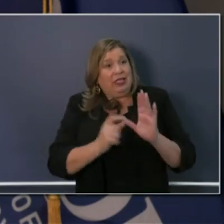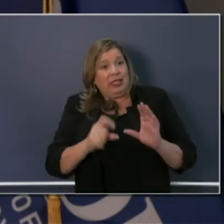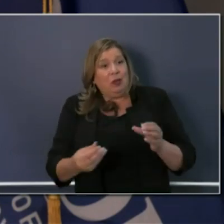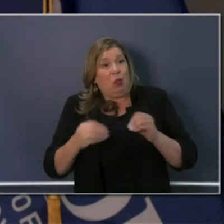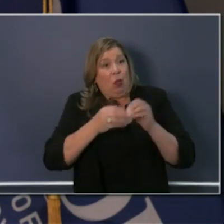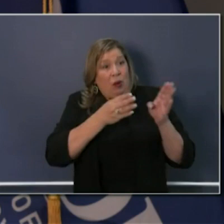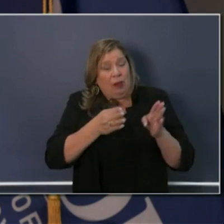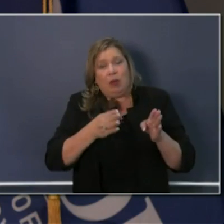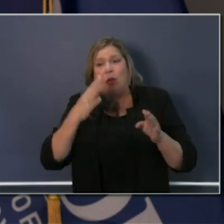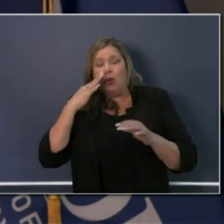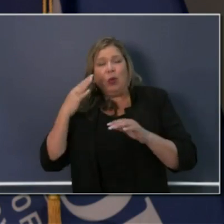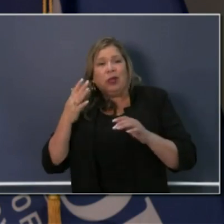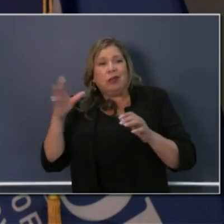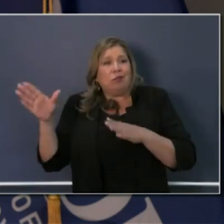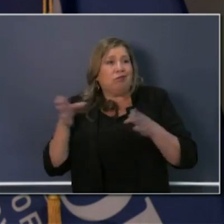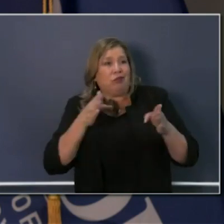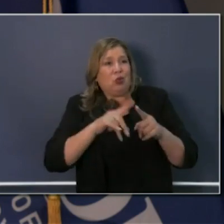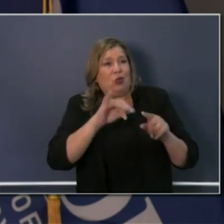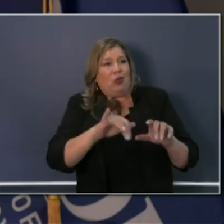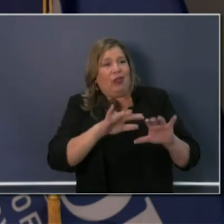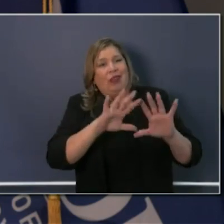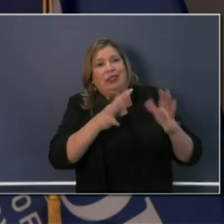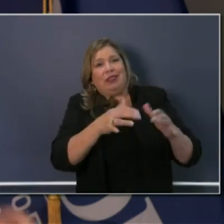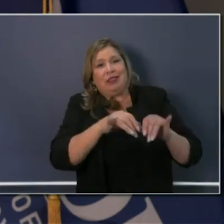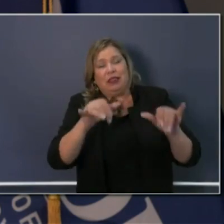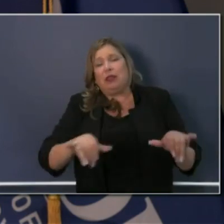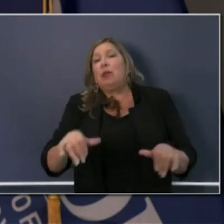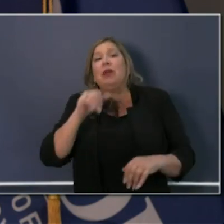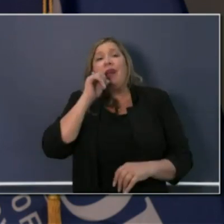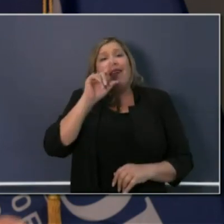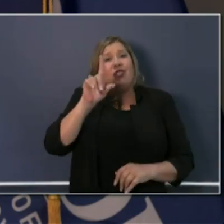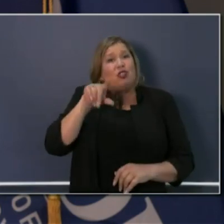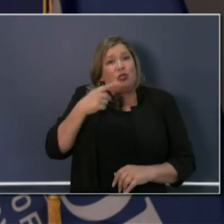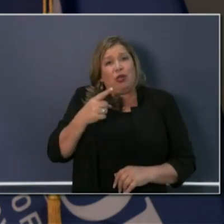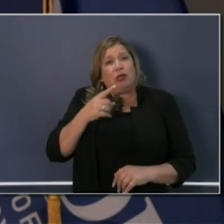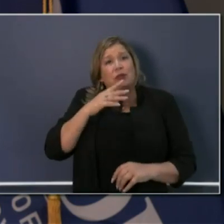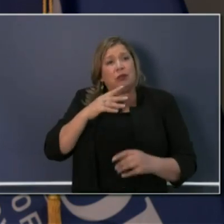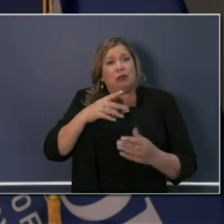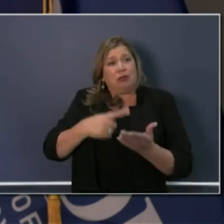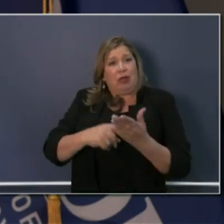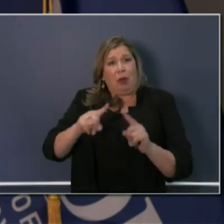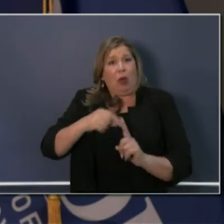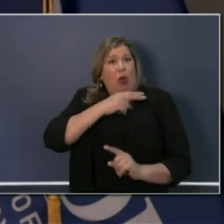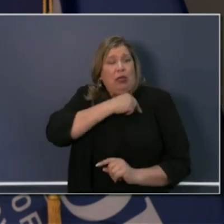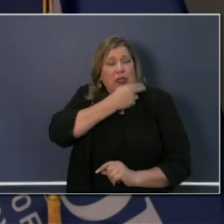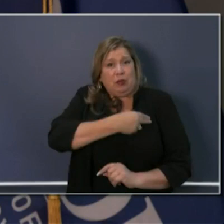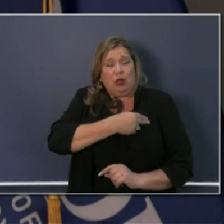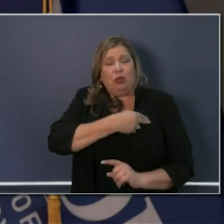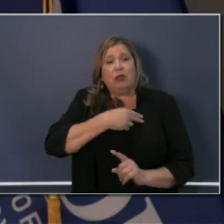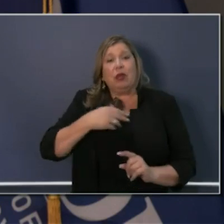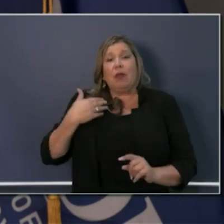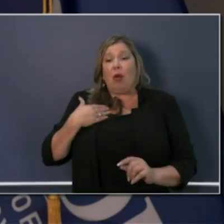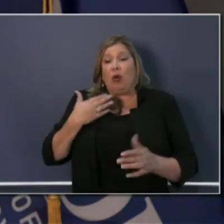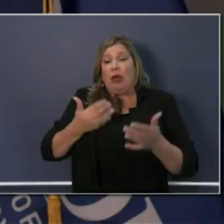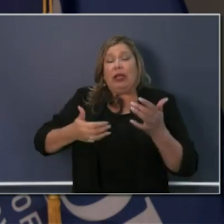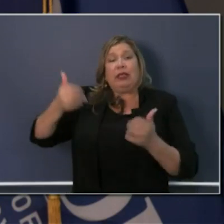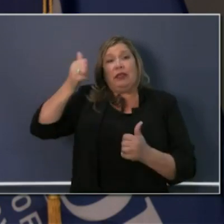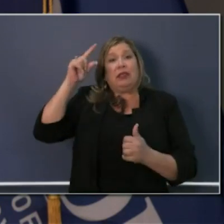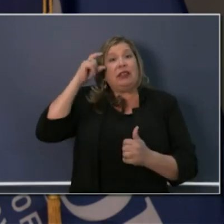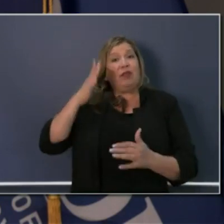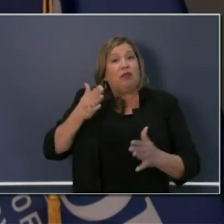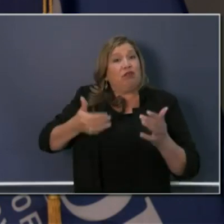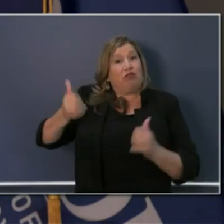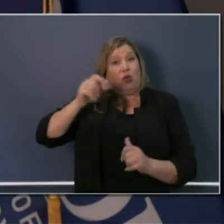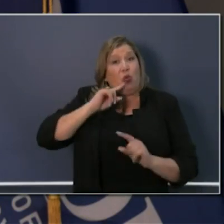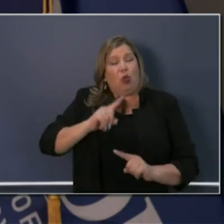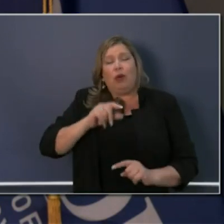system. And I say sections of our system broadly defined, not just hospital settings. The executive order in this case is not about ratios at